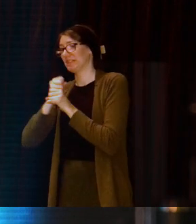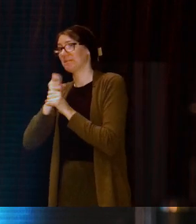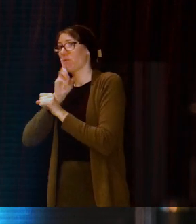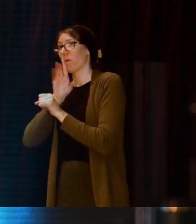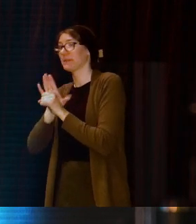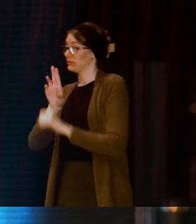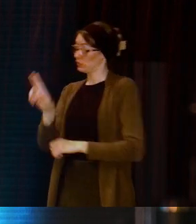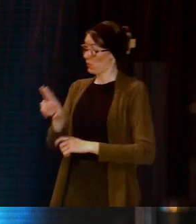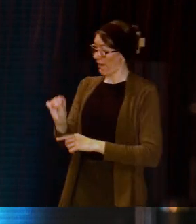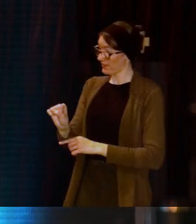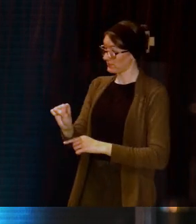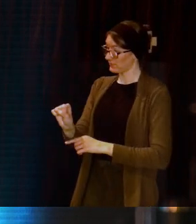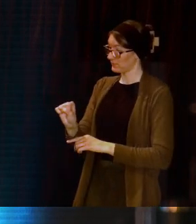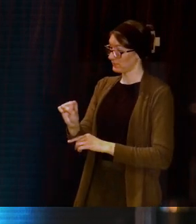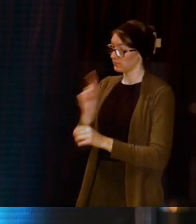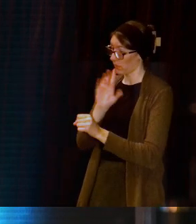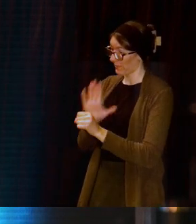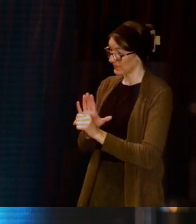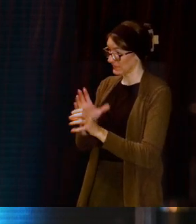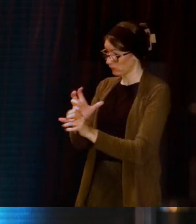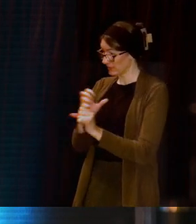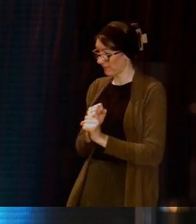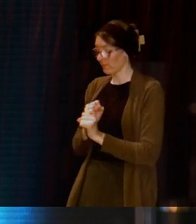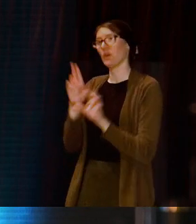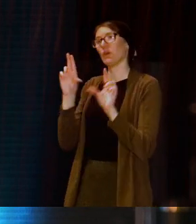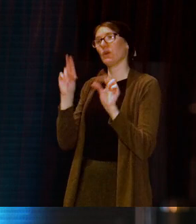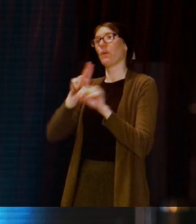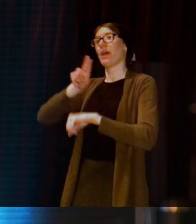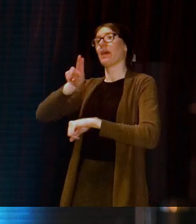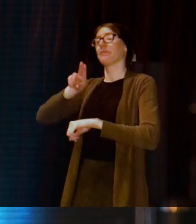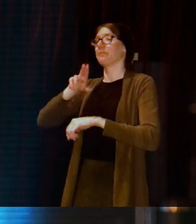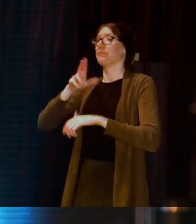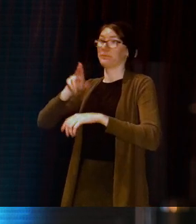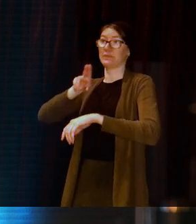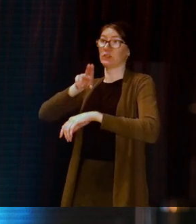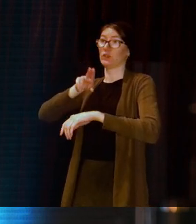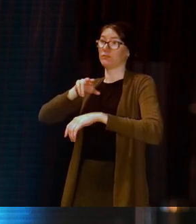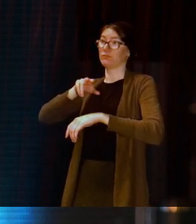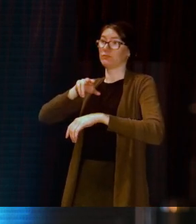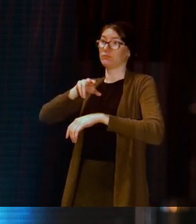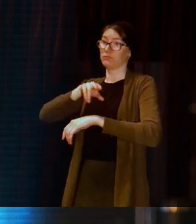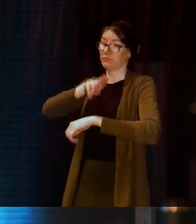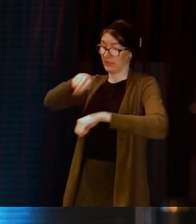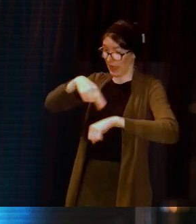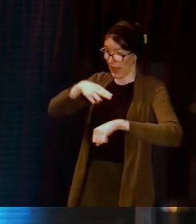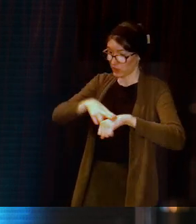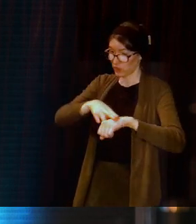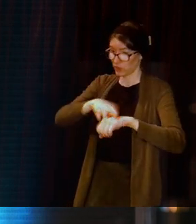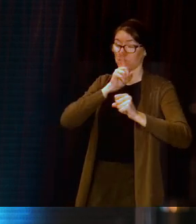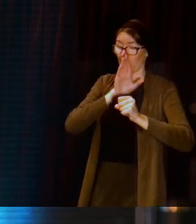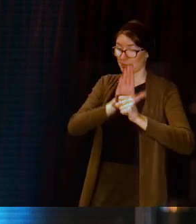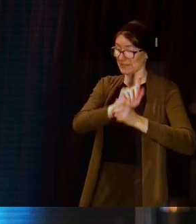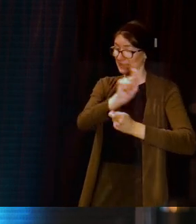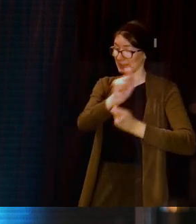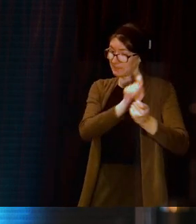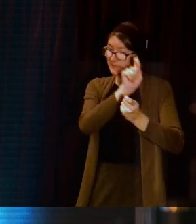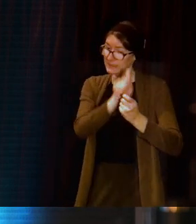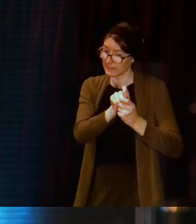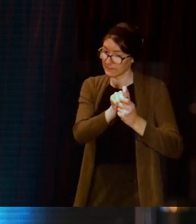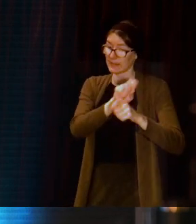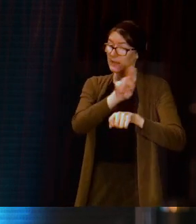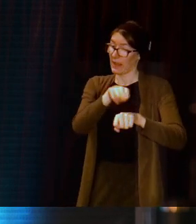United States? No, because we didn't receive them. Those are national promises to a nation, a singular